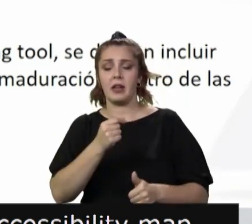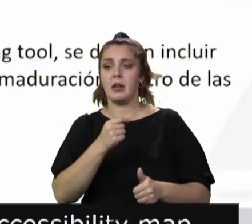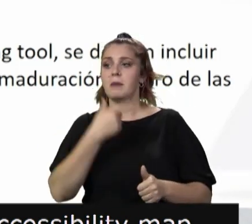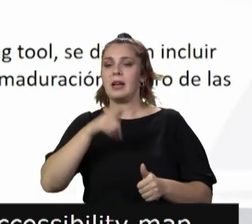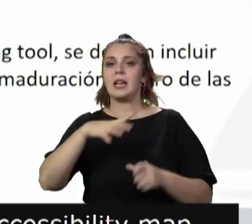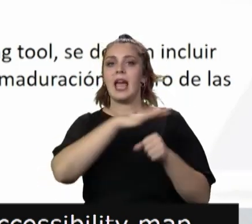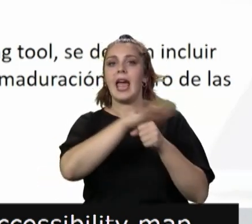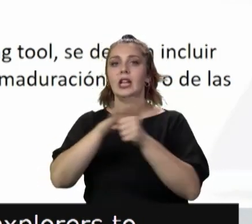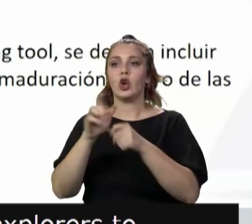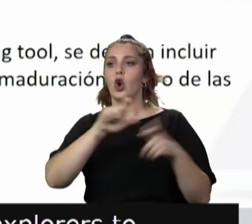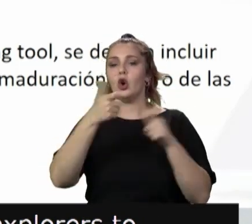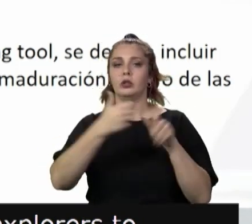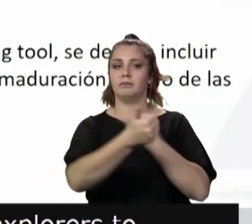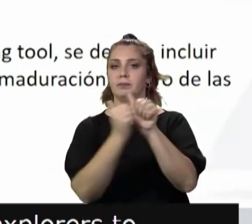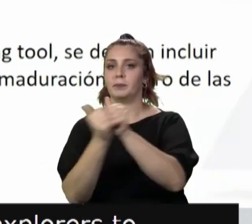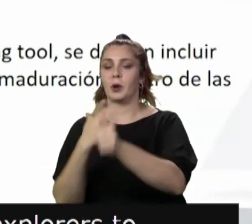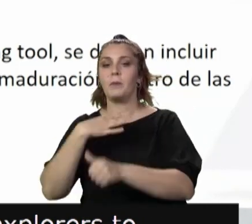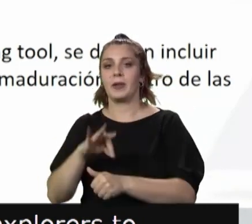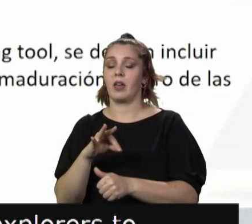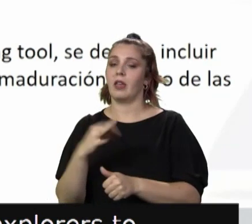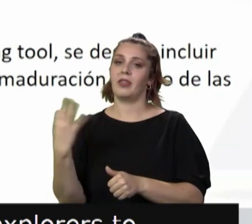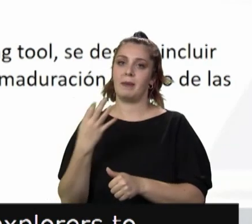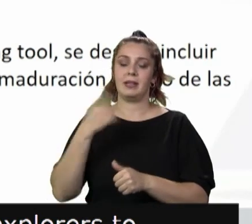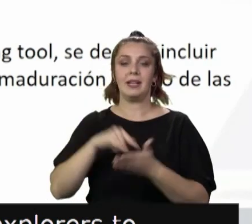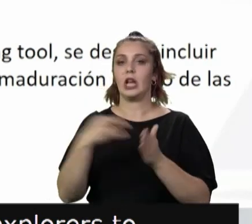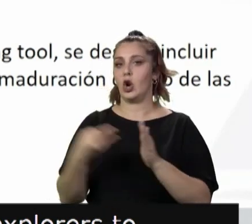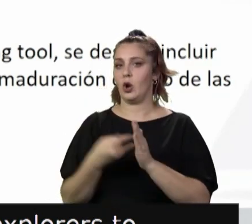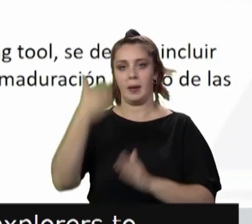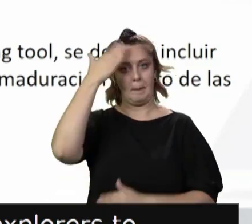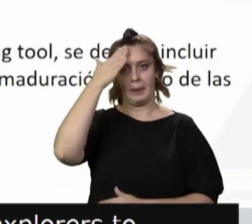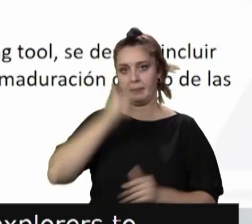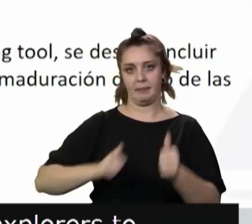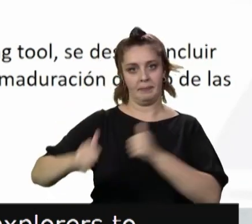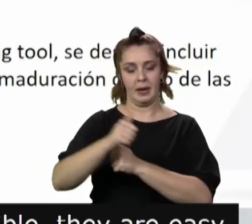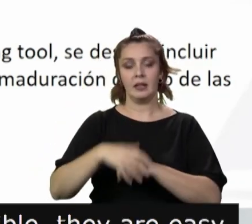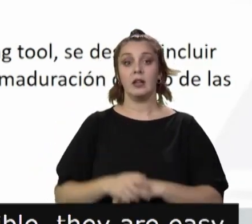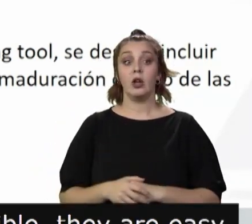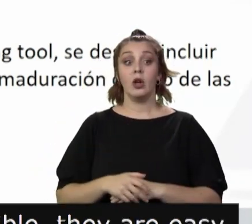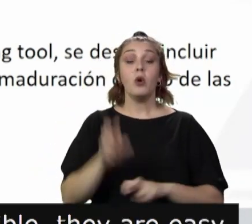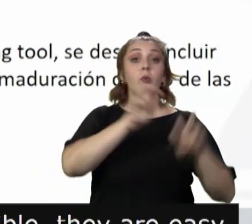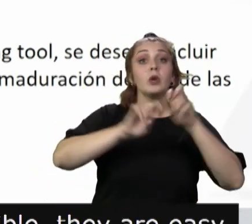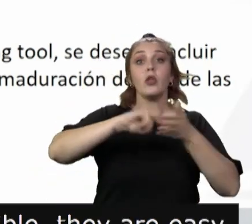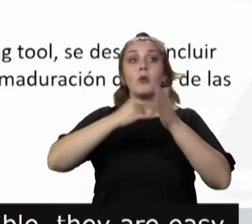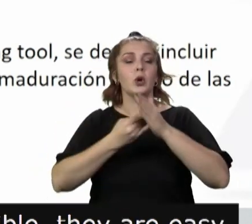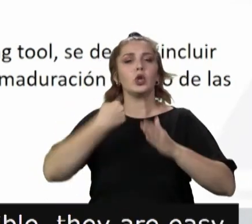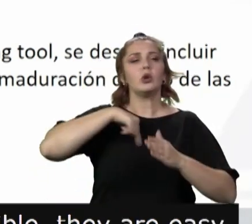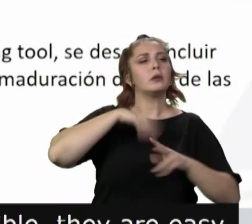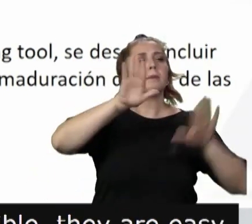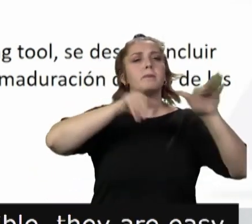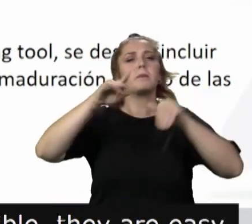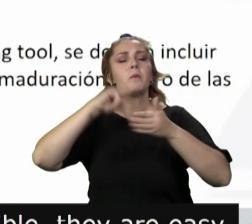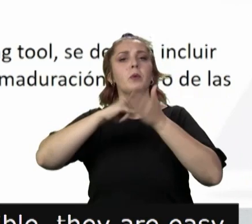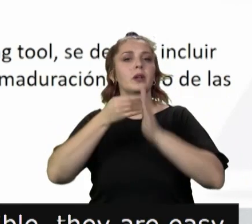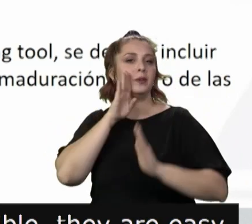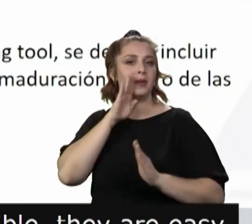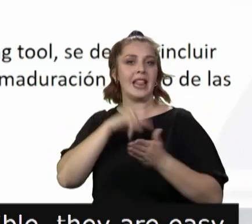are accessible, that are easy to replicate, and that could be transferred to other environments. Within this